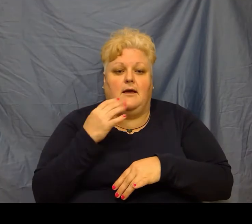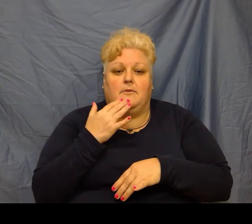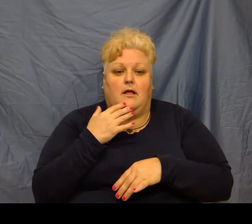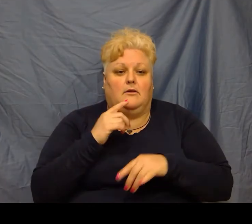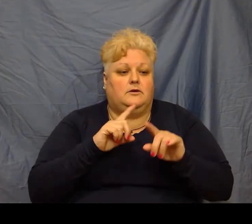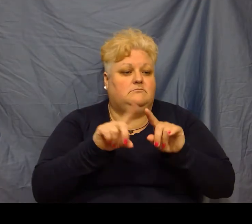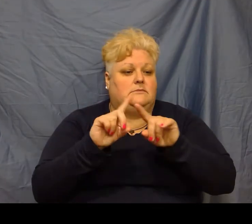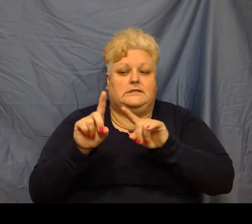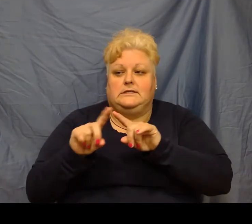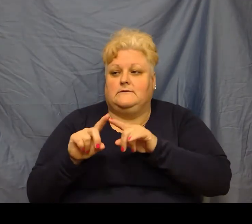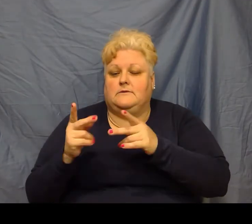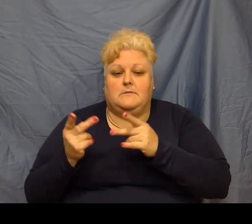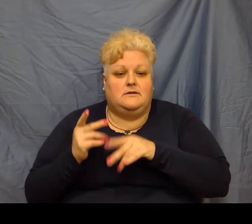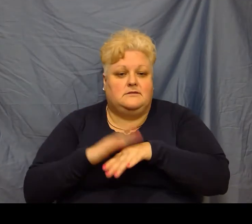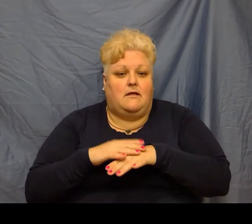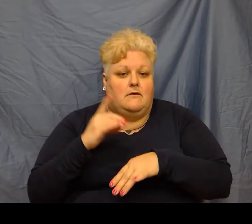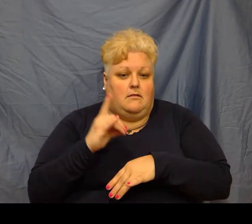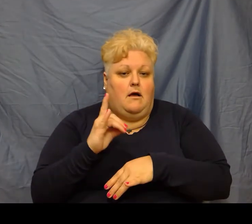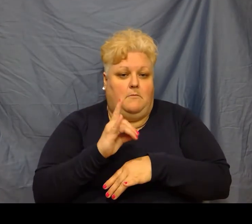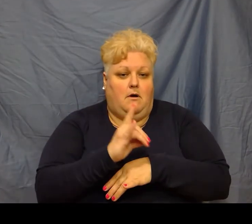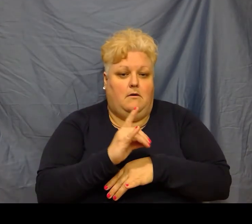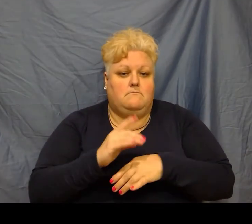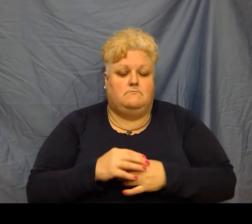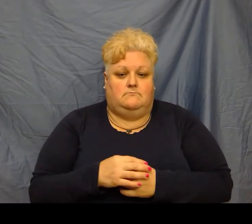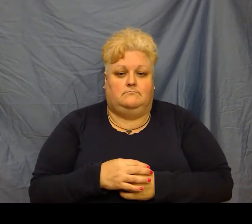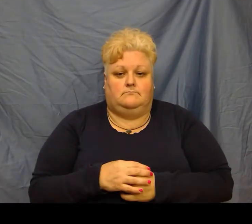color in multiple places, so it looks like